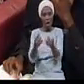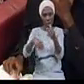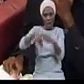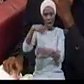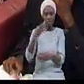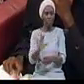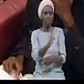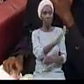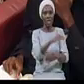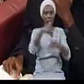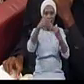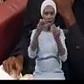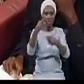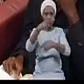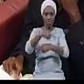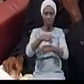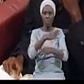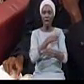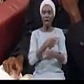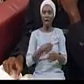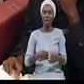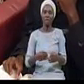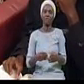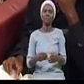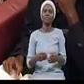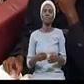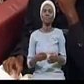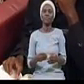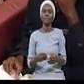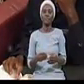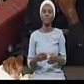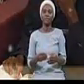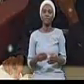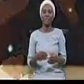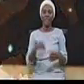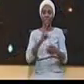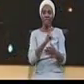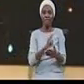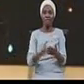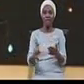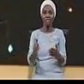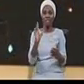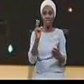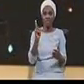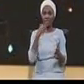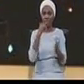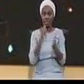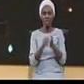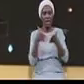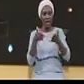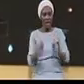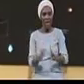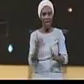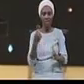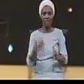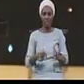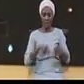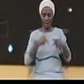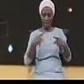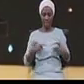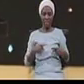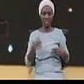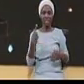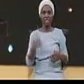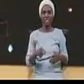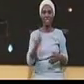the bride out of her closet. In verse 17, let the priests and the ministers of the